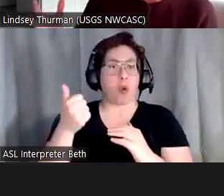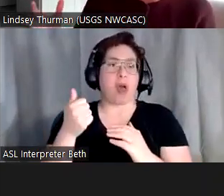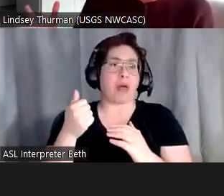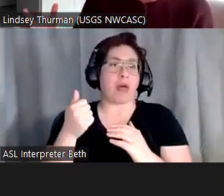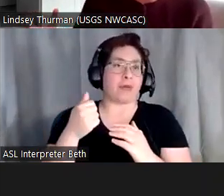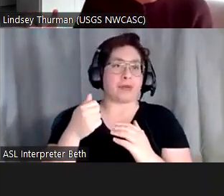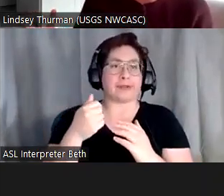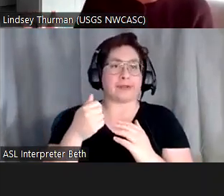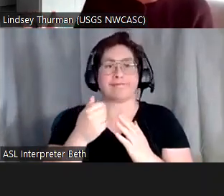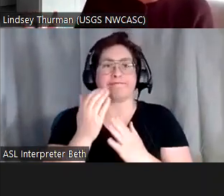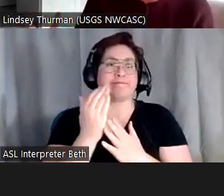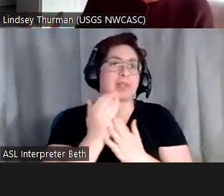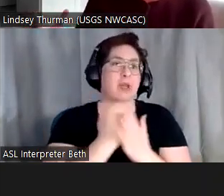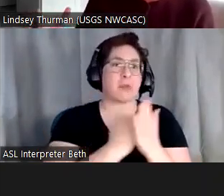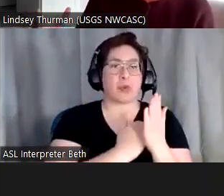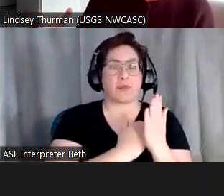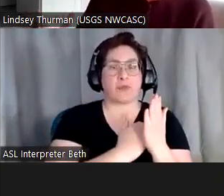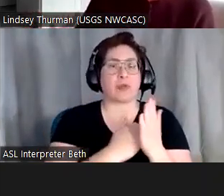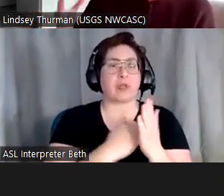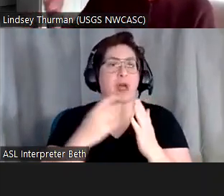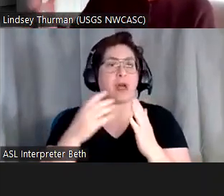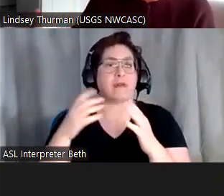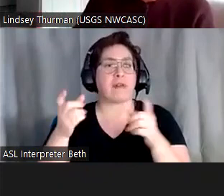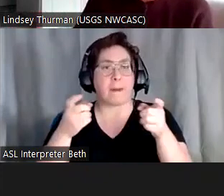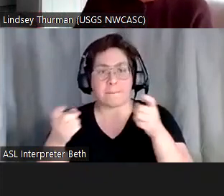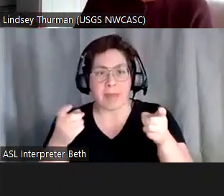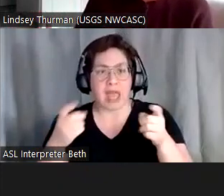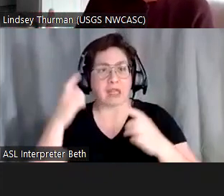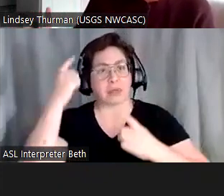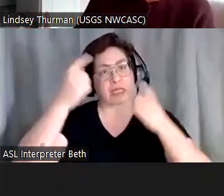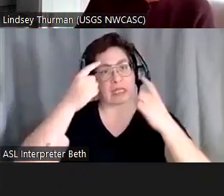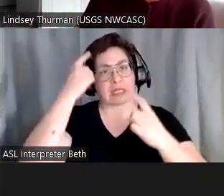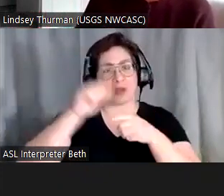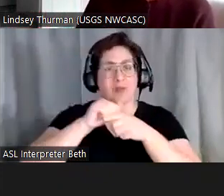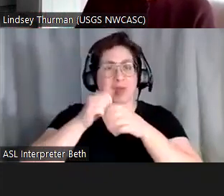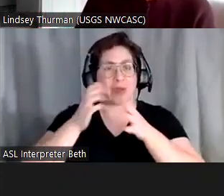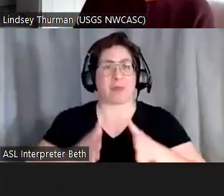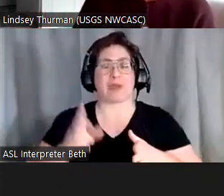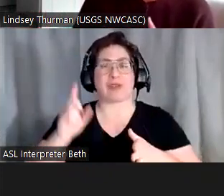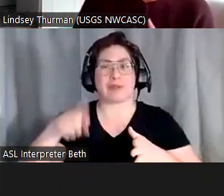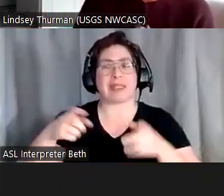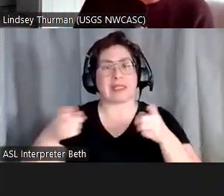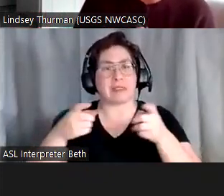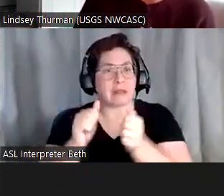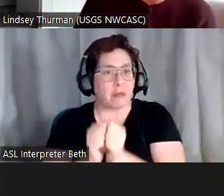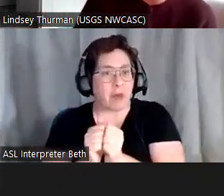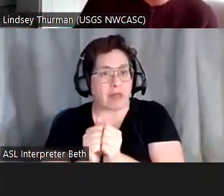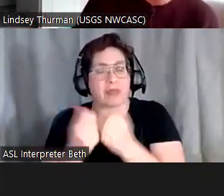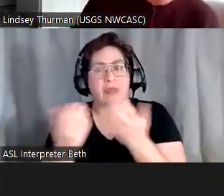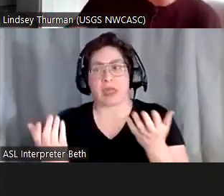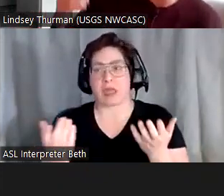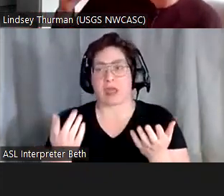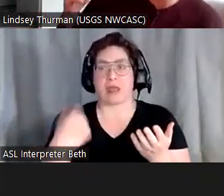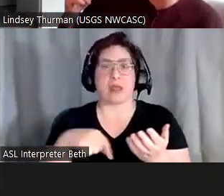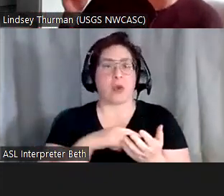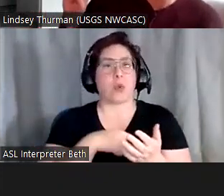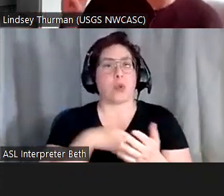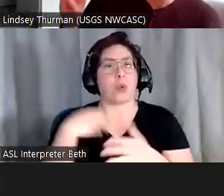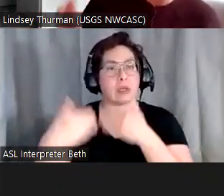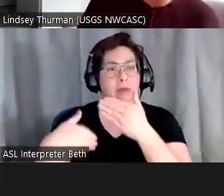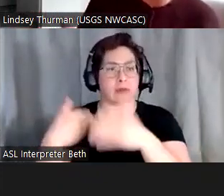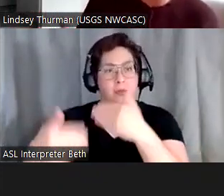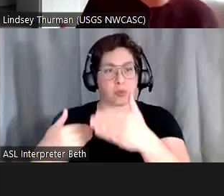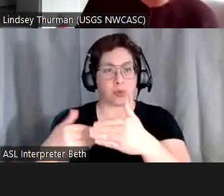portfolio of management considerations that a practitioner has to deal with. And so we are in the process of